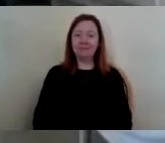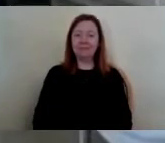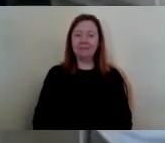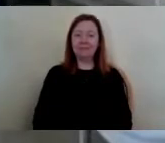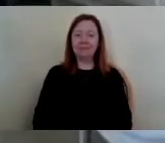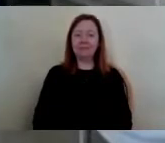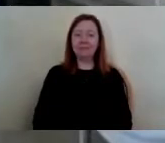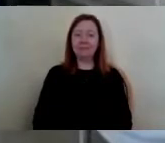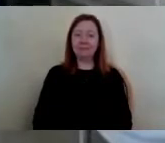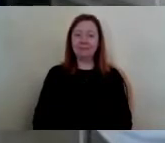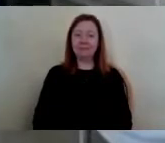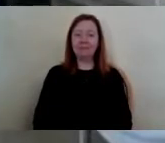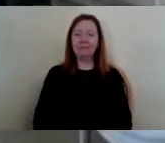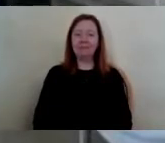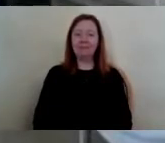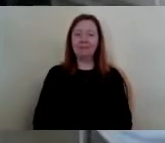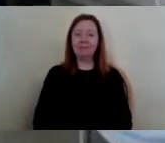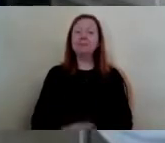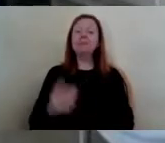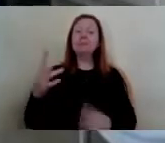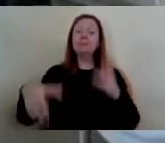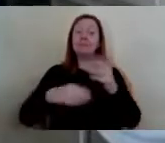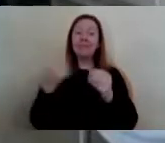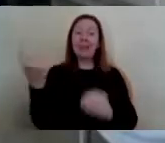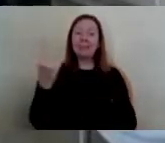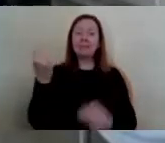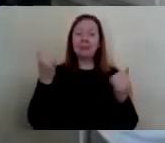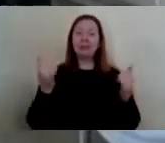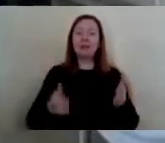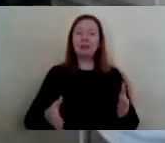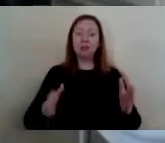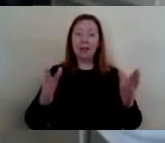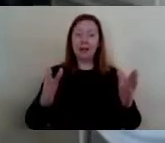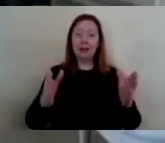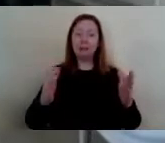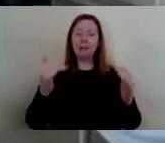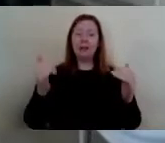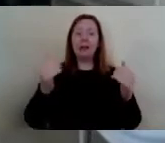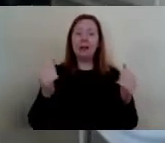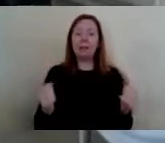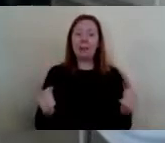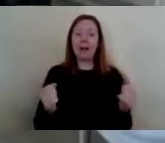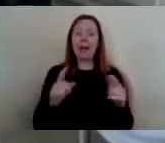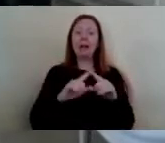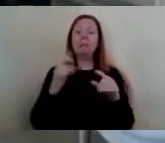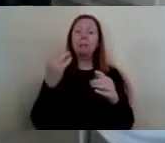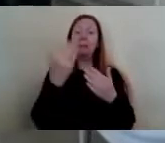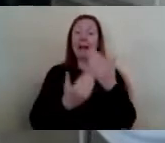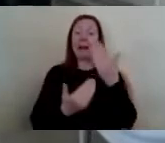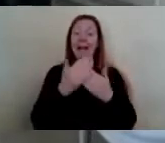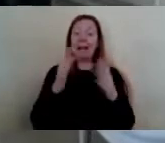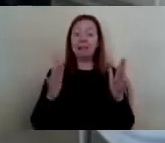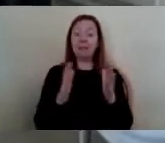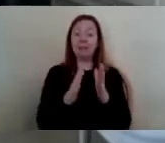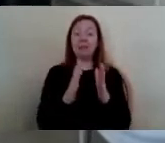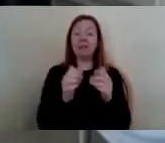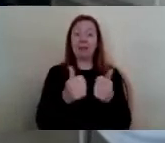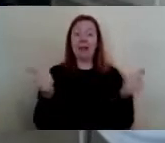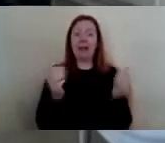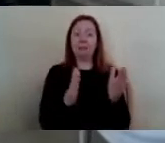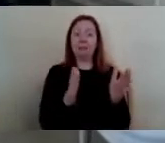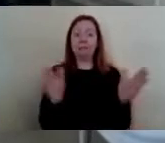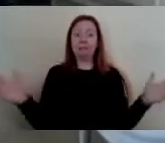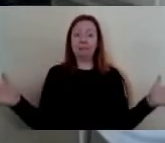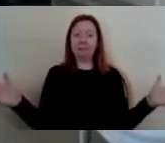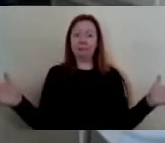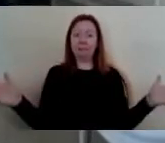out and back down. We're gonna add something. We're gonna go straight out. Let's pull those elbows back. Now let's take those fingertips like we're gonna go behind